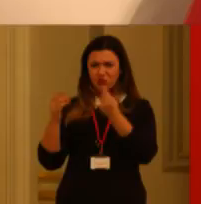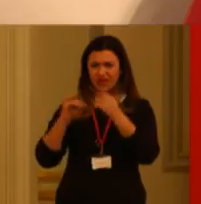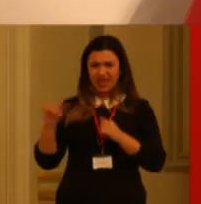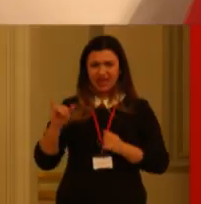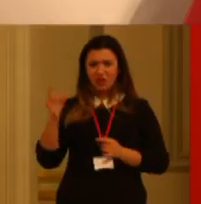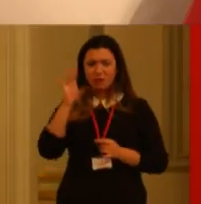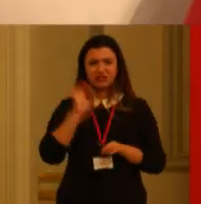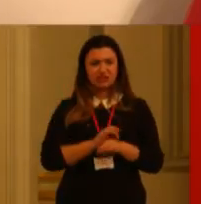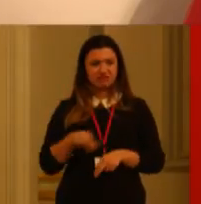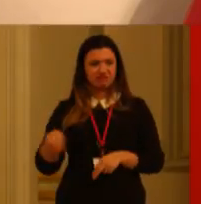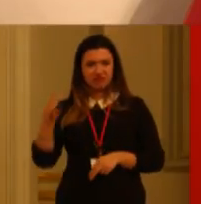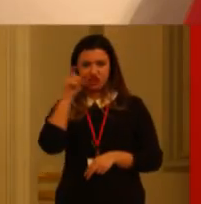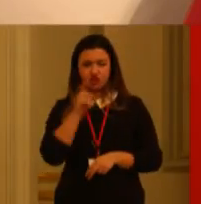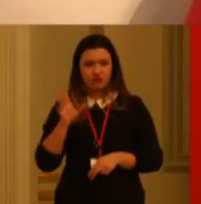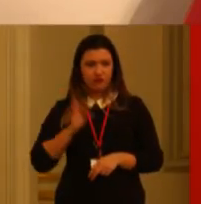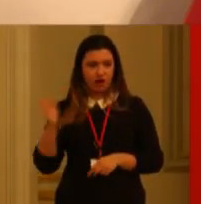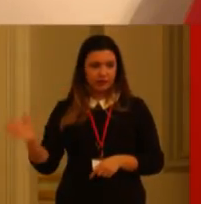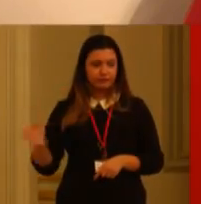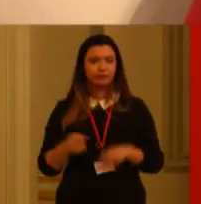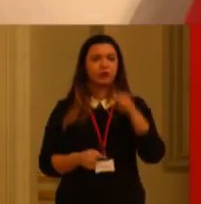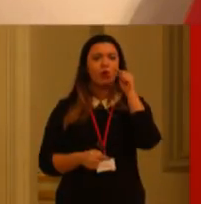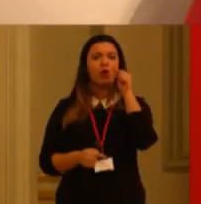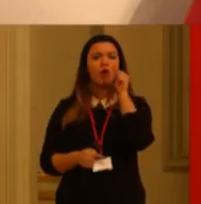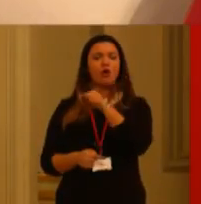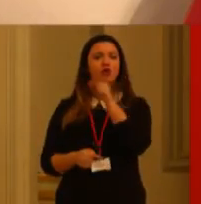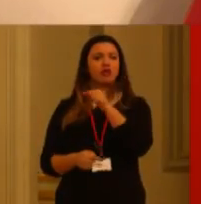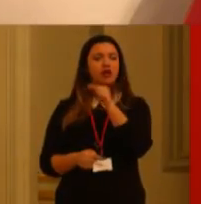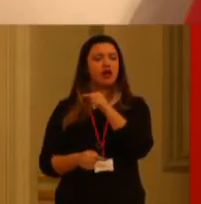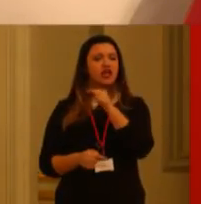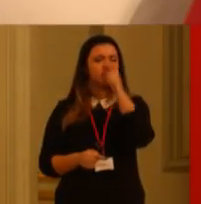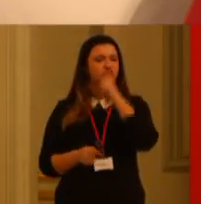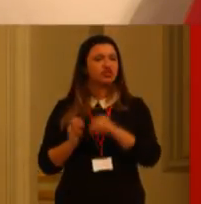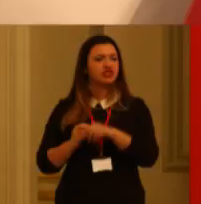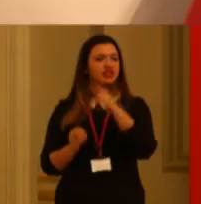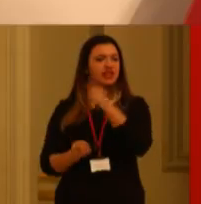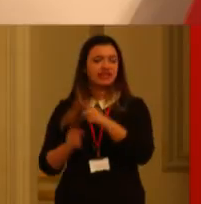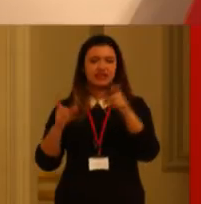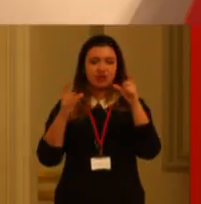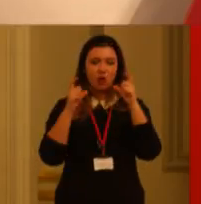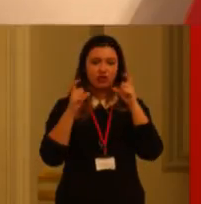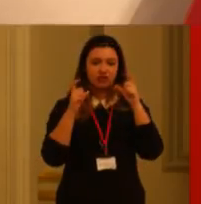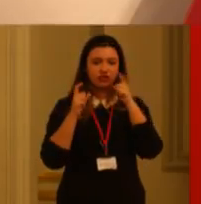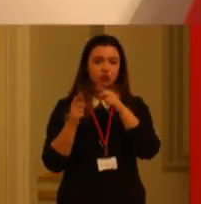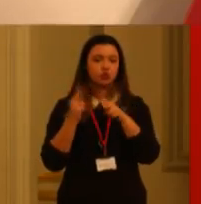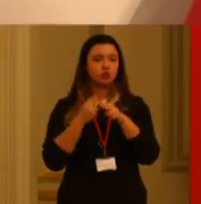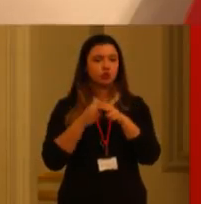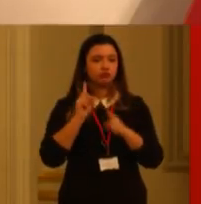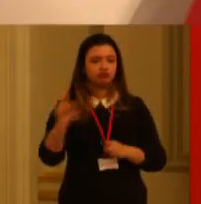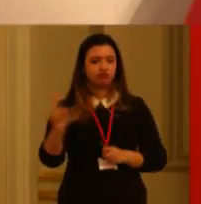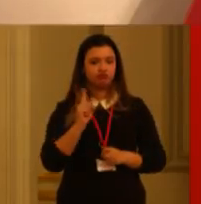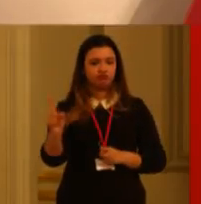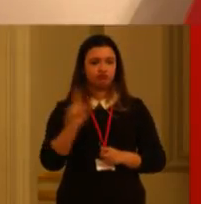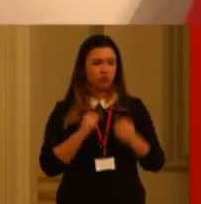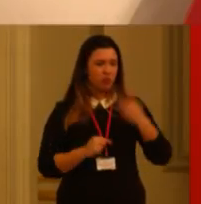İşkur is in Fındıklı, like 15 minutes walking distance from here. This is the employment agency, state employment agency. There